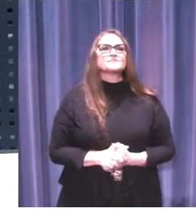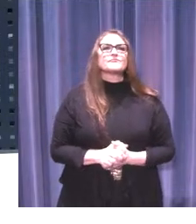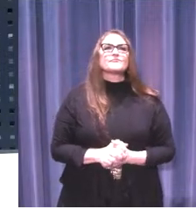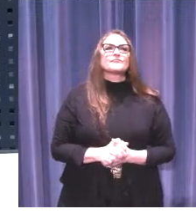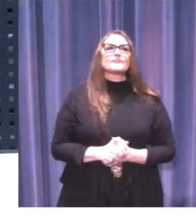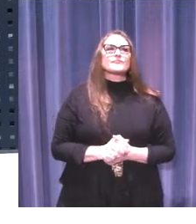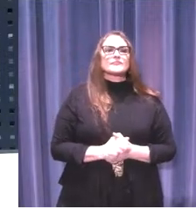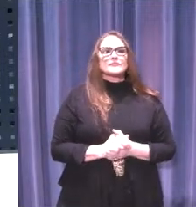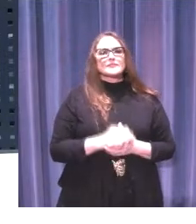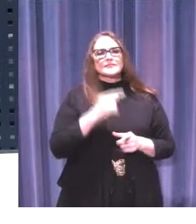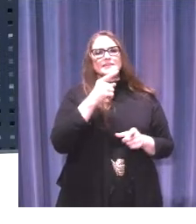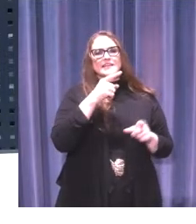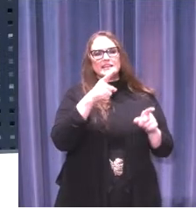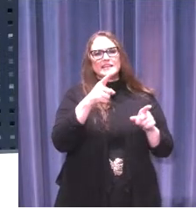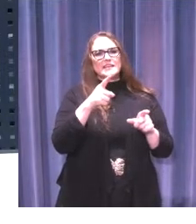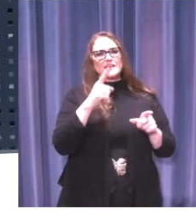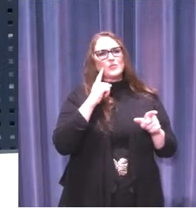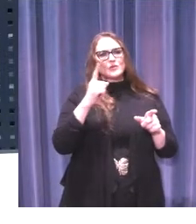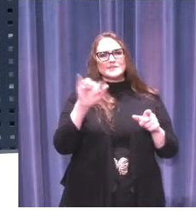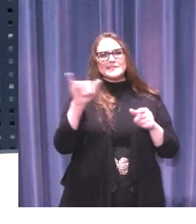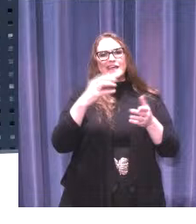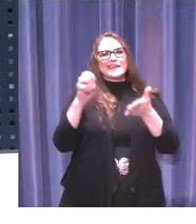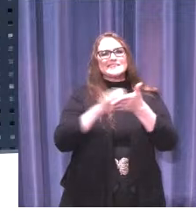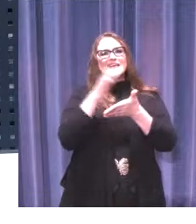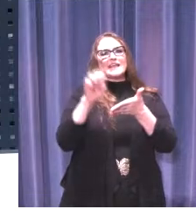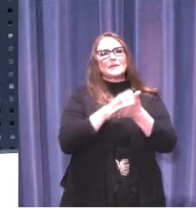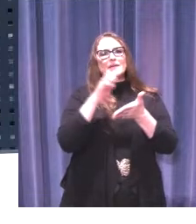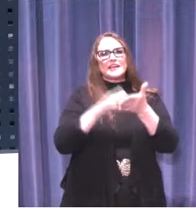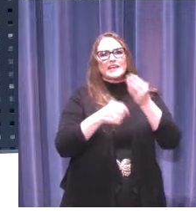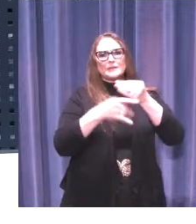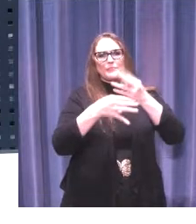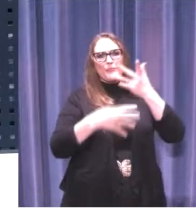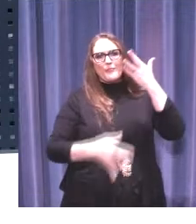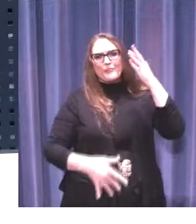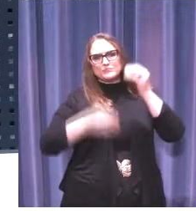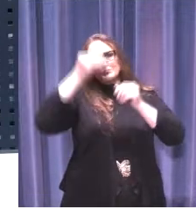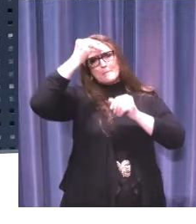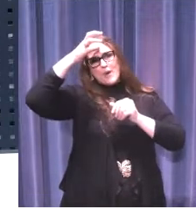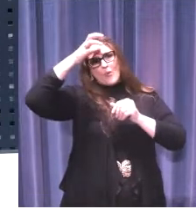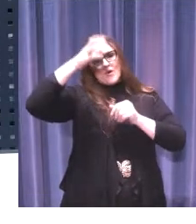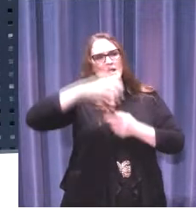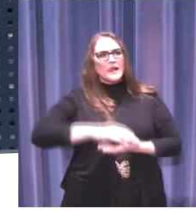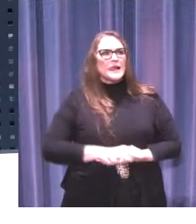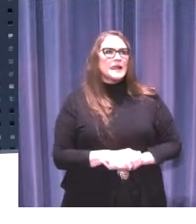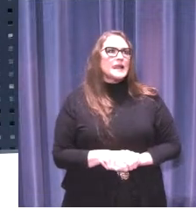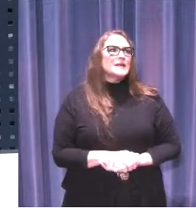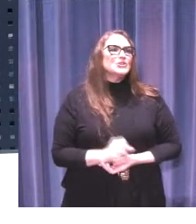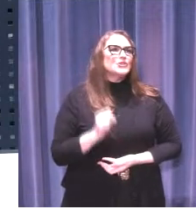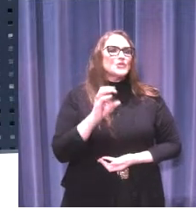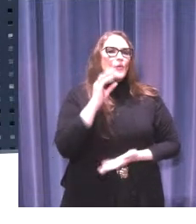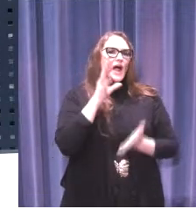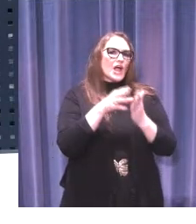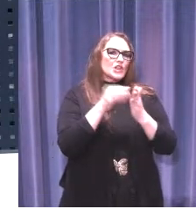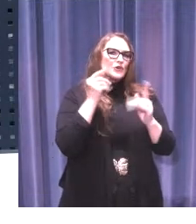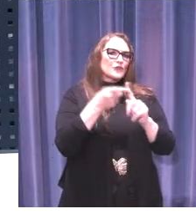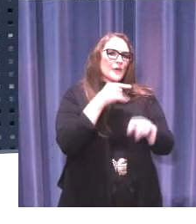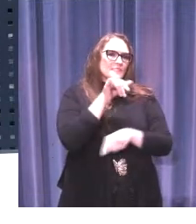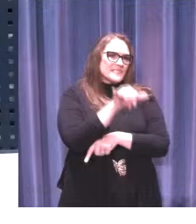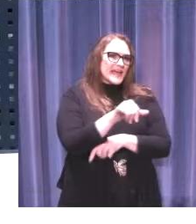I mean, he was an encyclopedia. And so I learned from